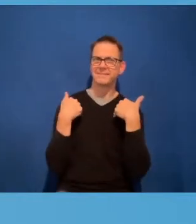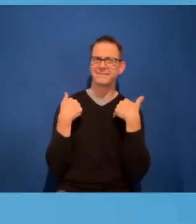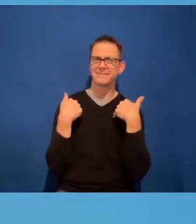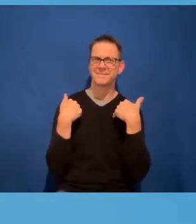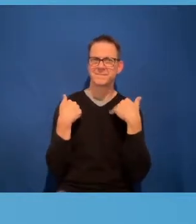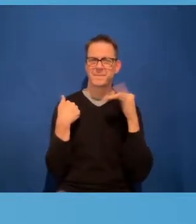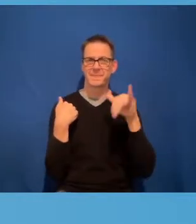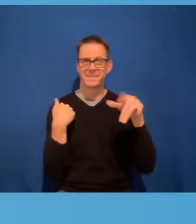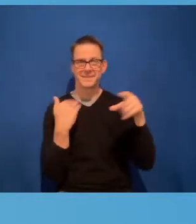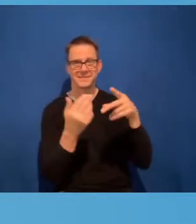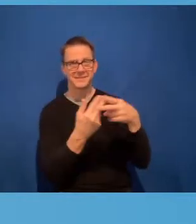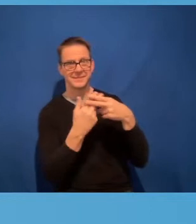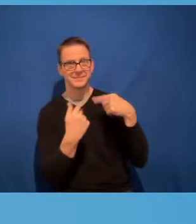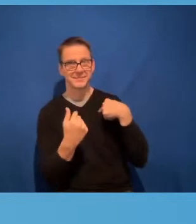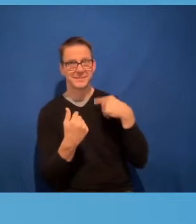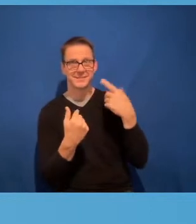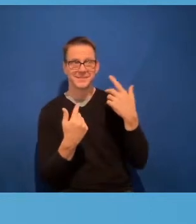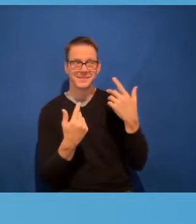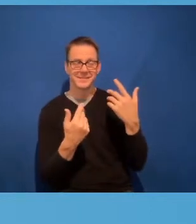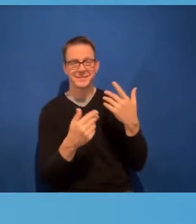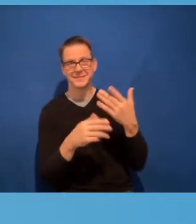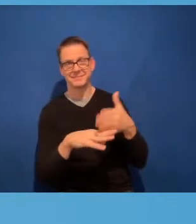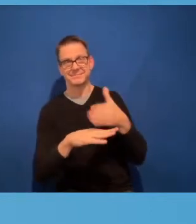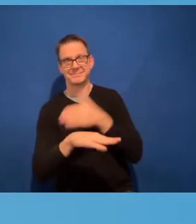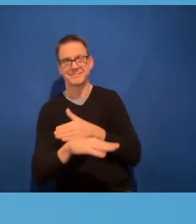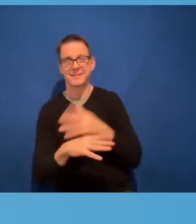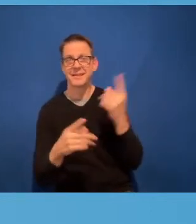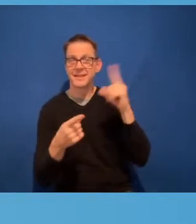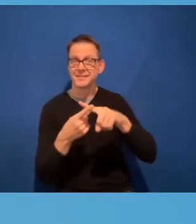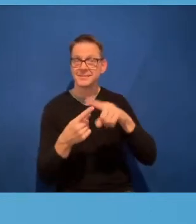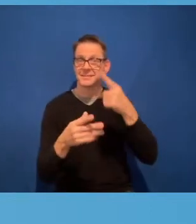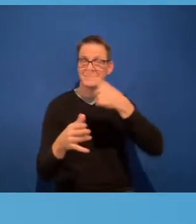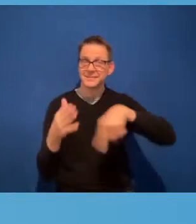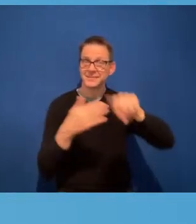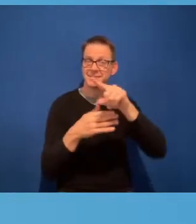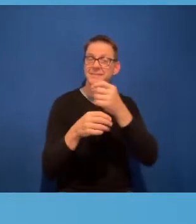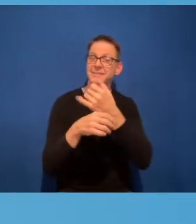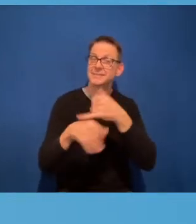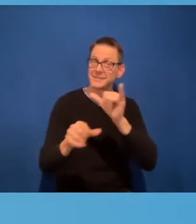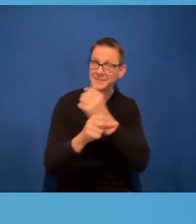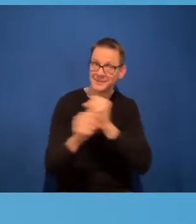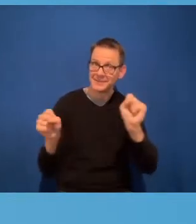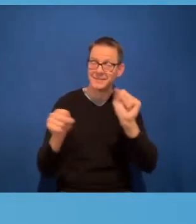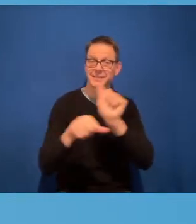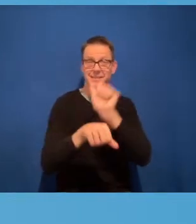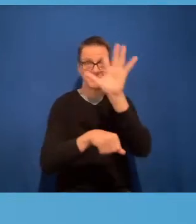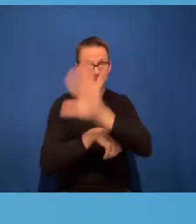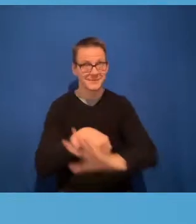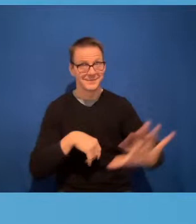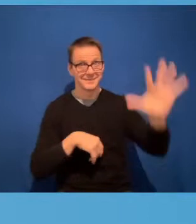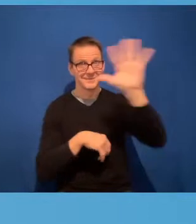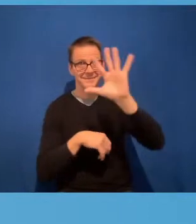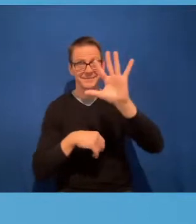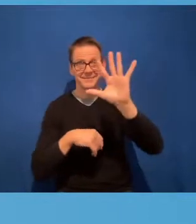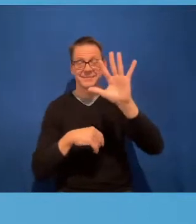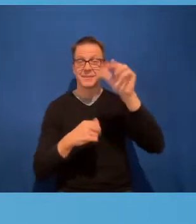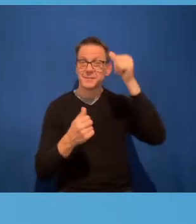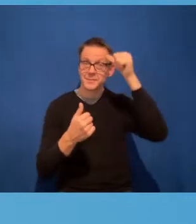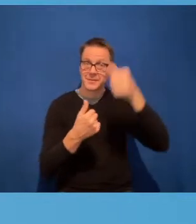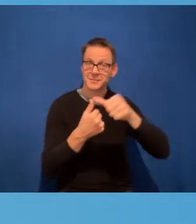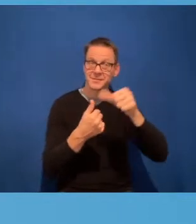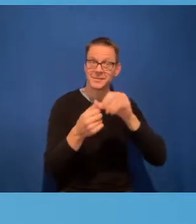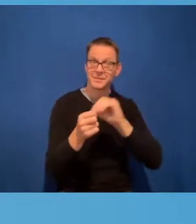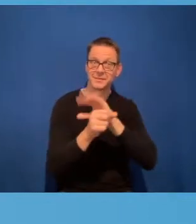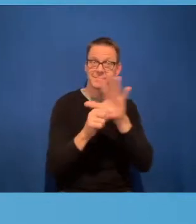technical people tell me. So until next time, stay safe, Alberta. As always, remember COVID-19 is